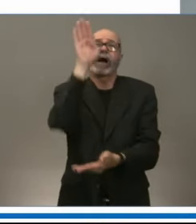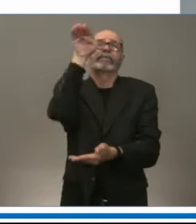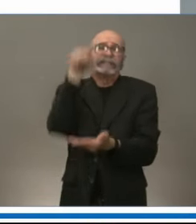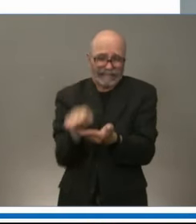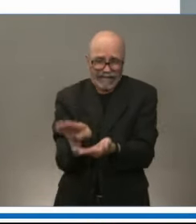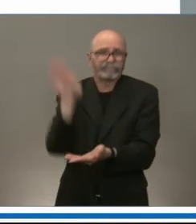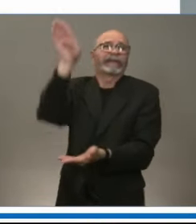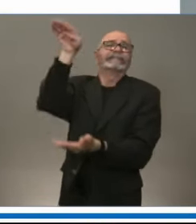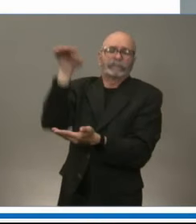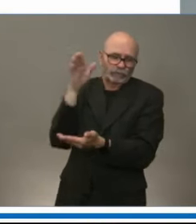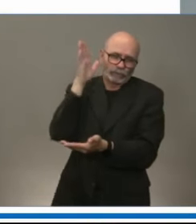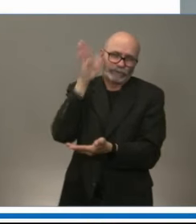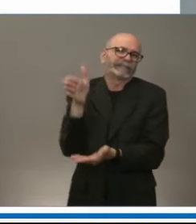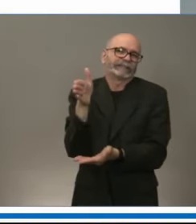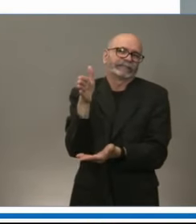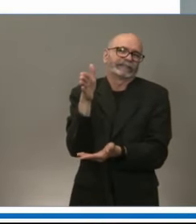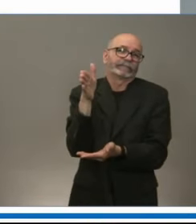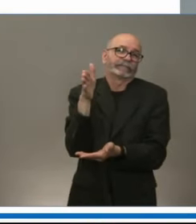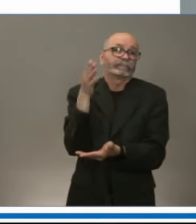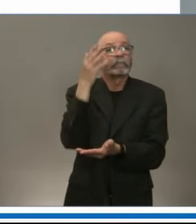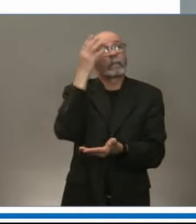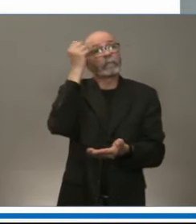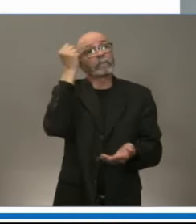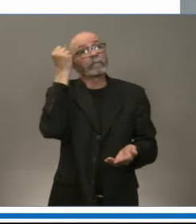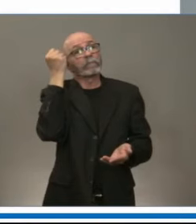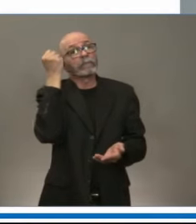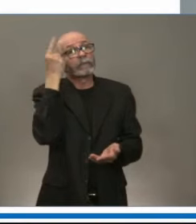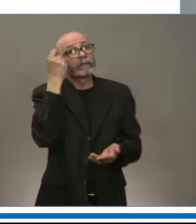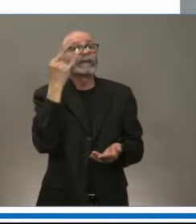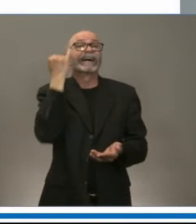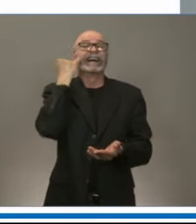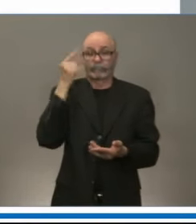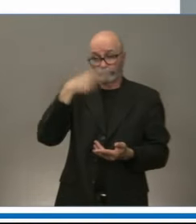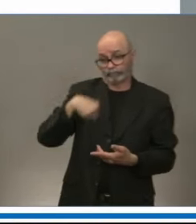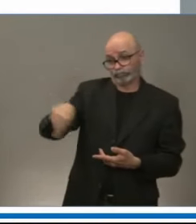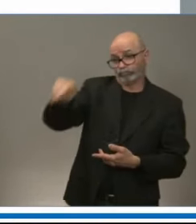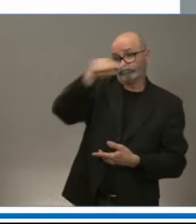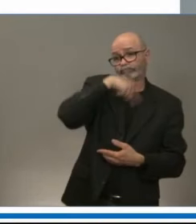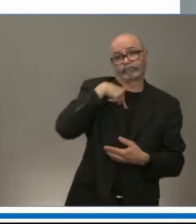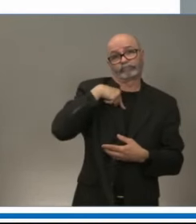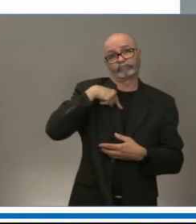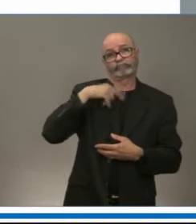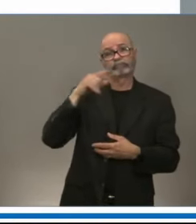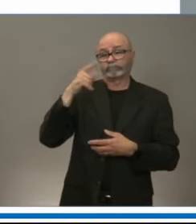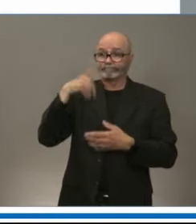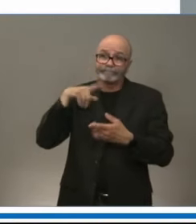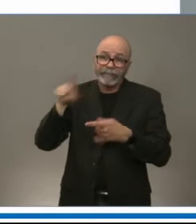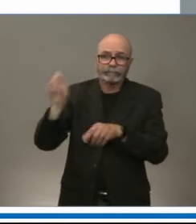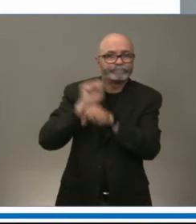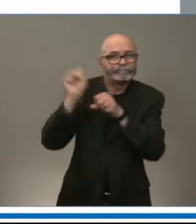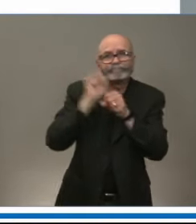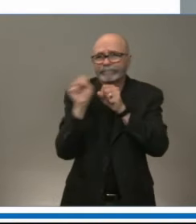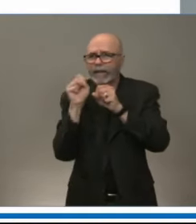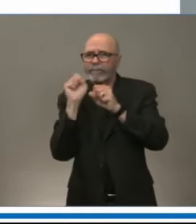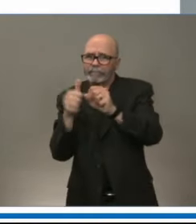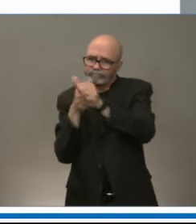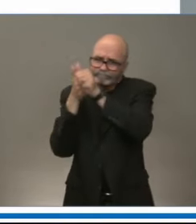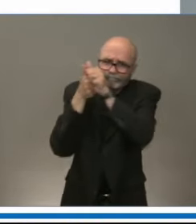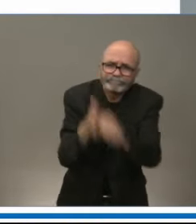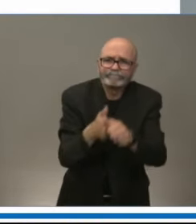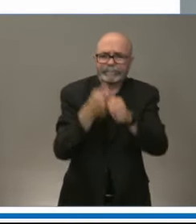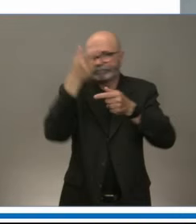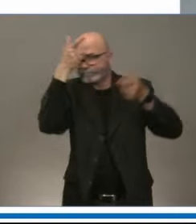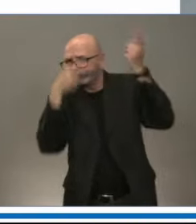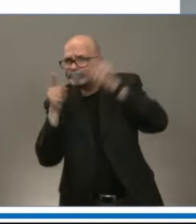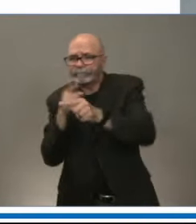today, it really is all of us working together will determine about how big or small that spike